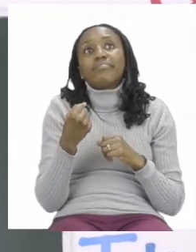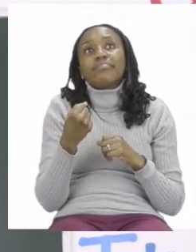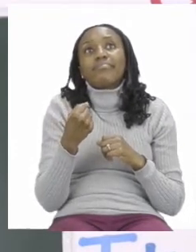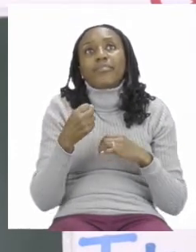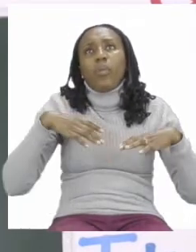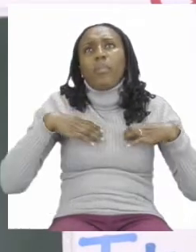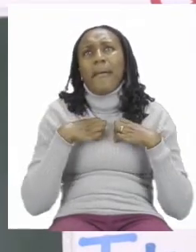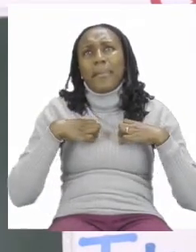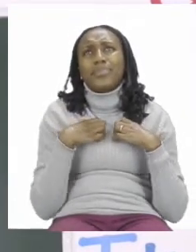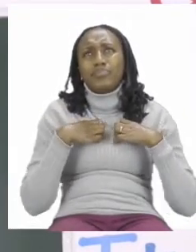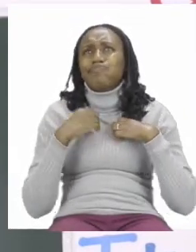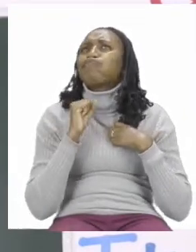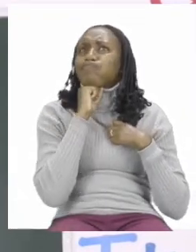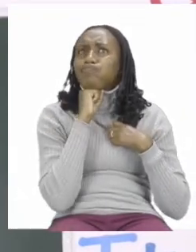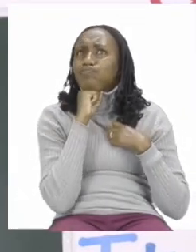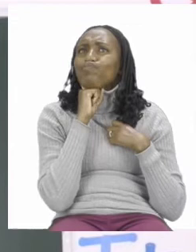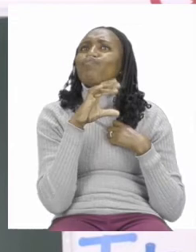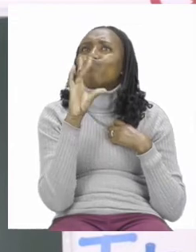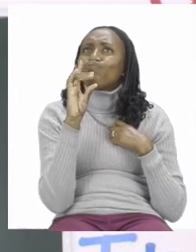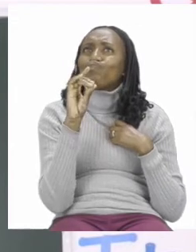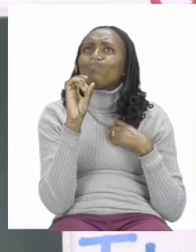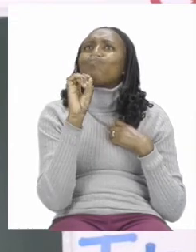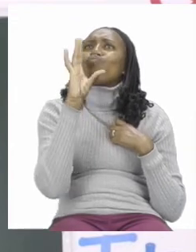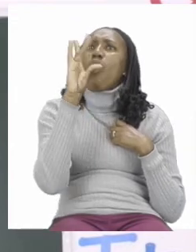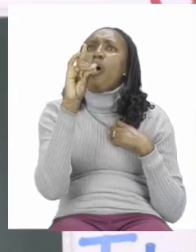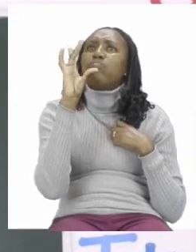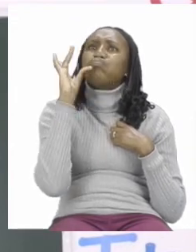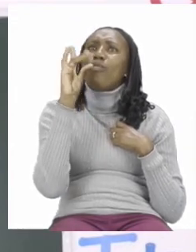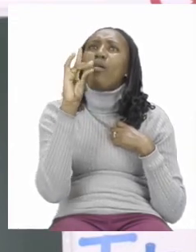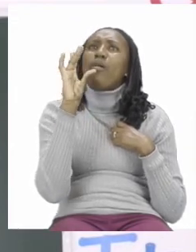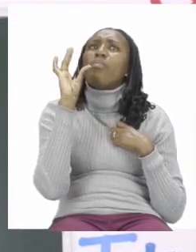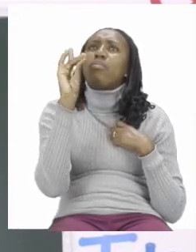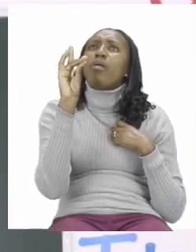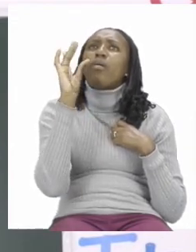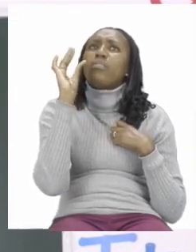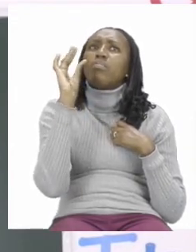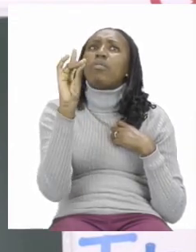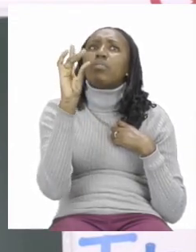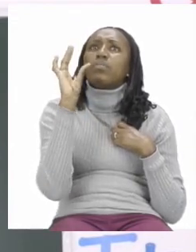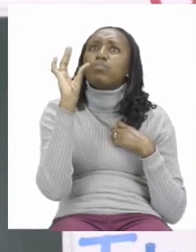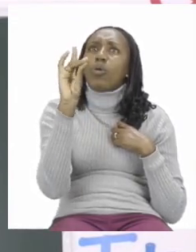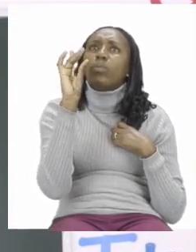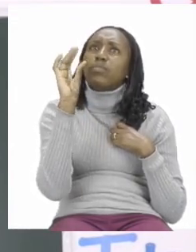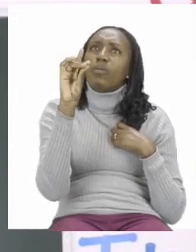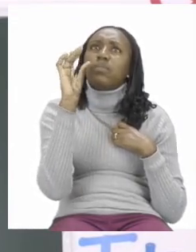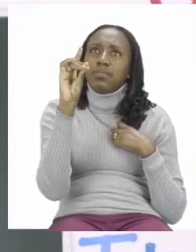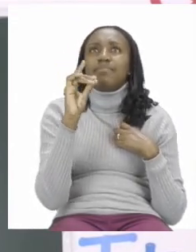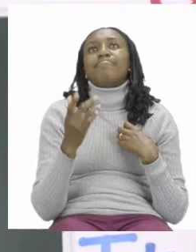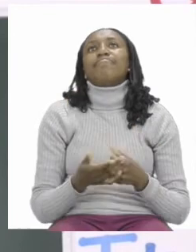quack. And this animal says, or rather barks by saying, woo, woo, woo,